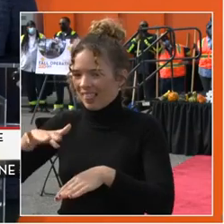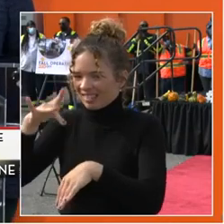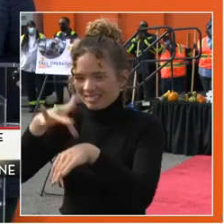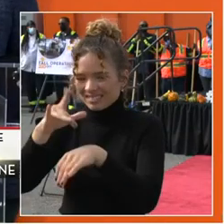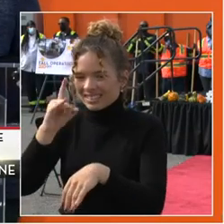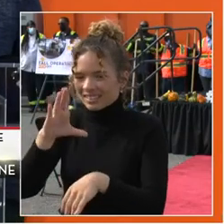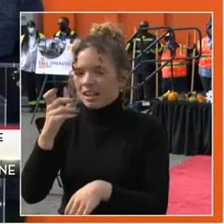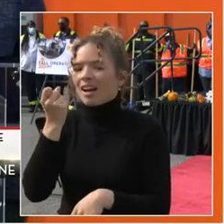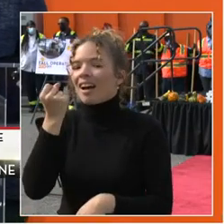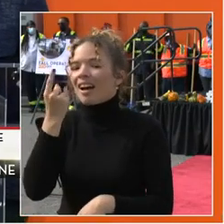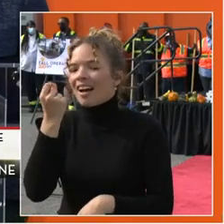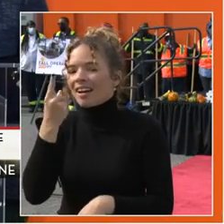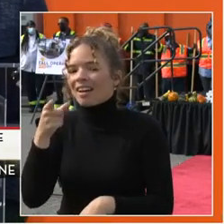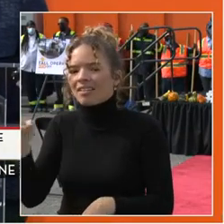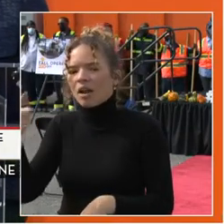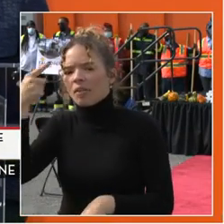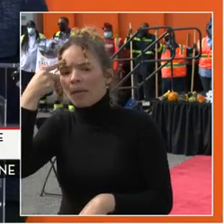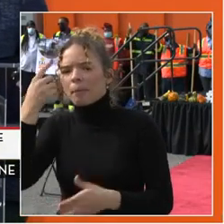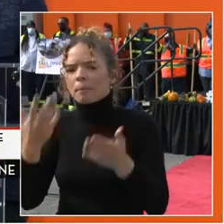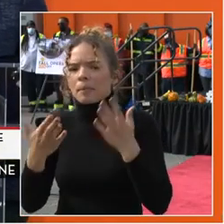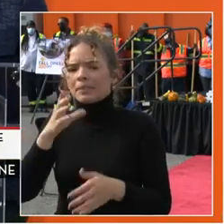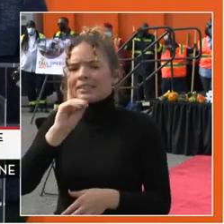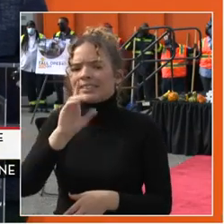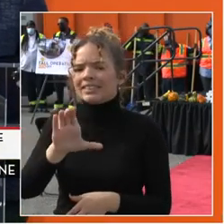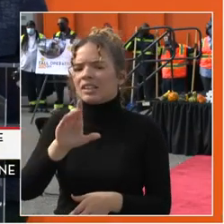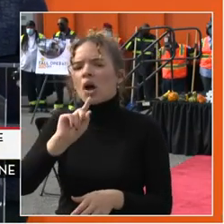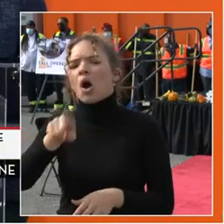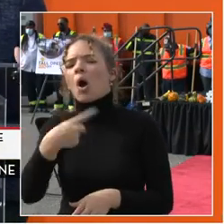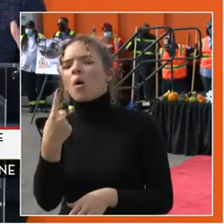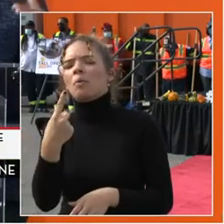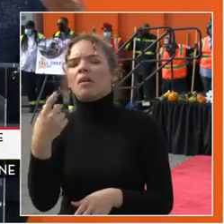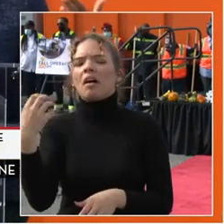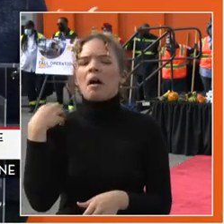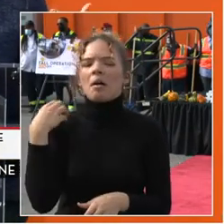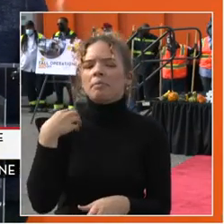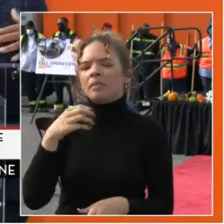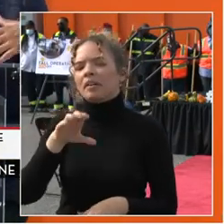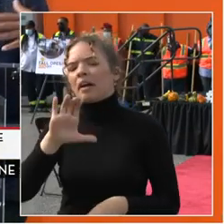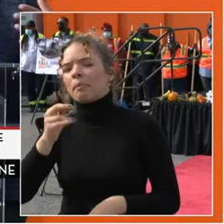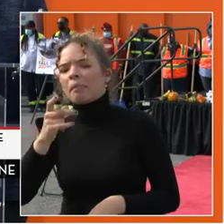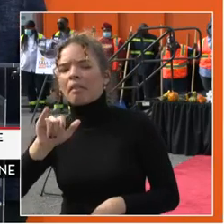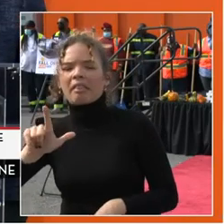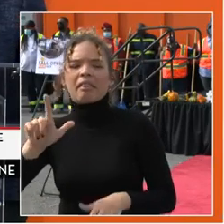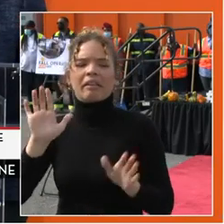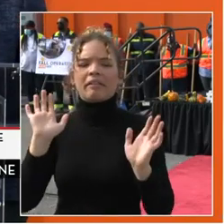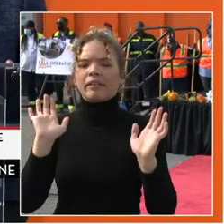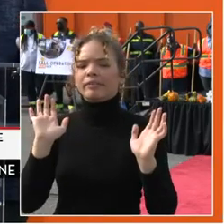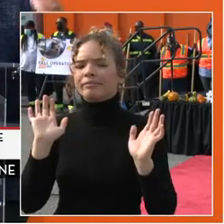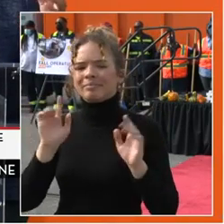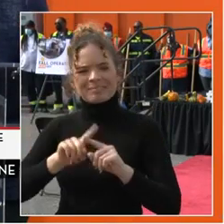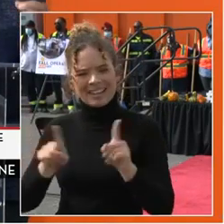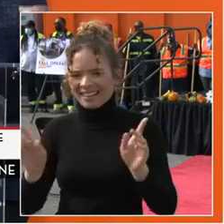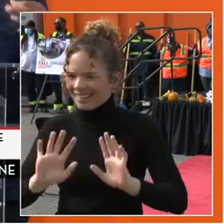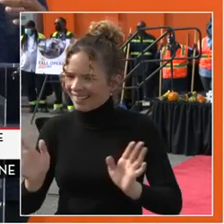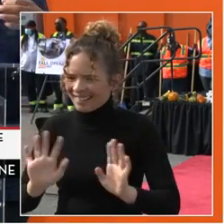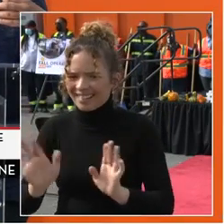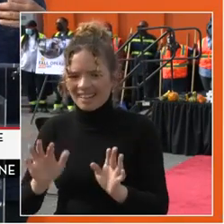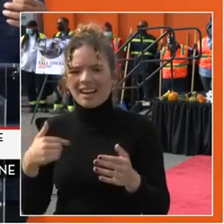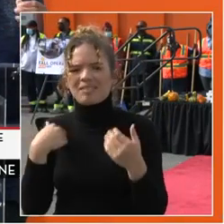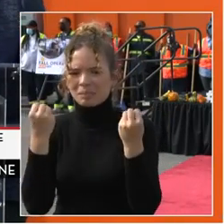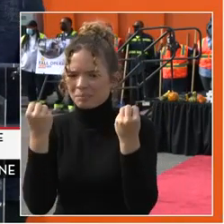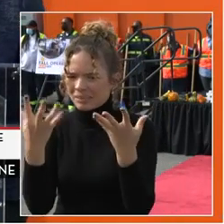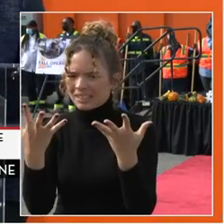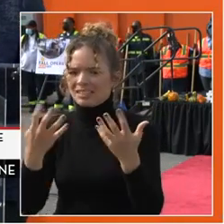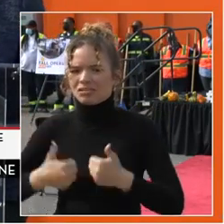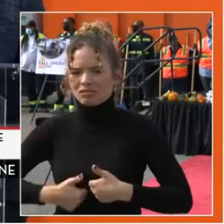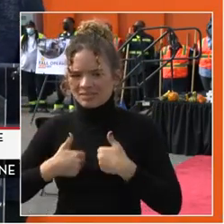live. And things that happen at the Capitol, especially if it involves security parameters, affect how people